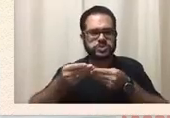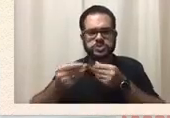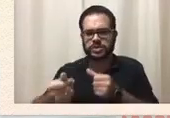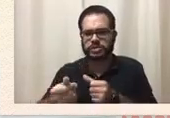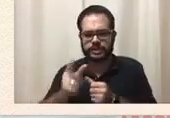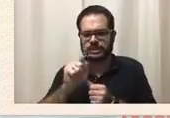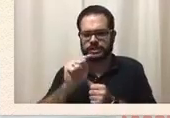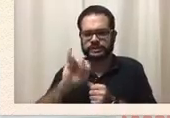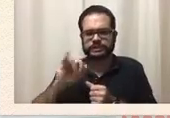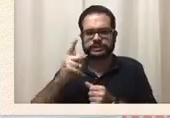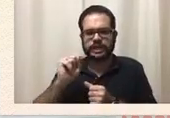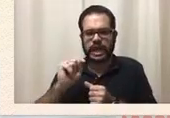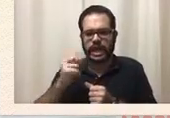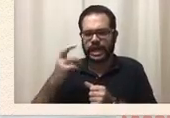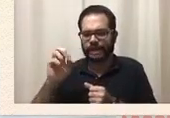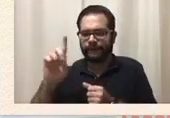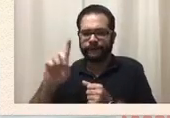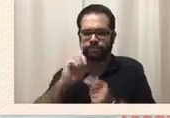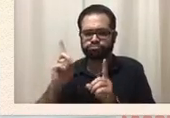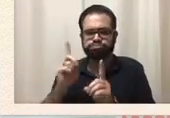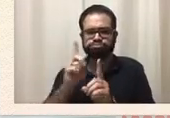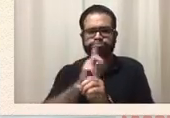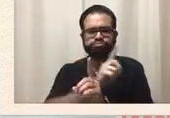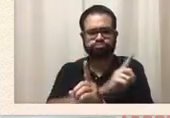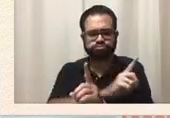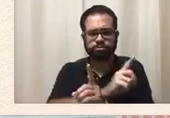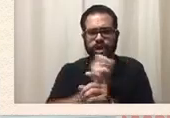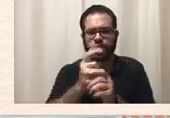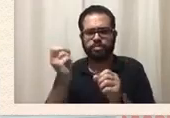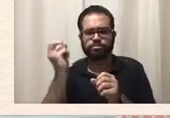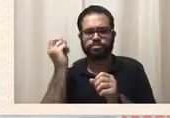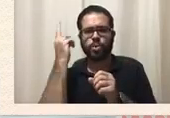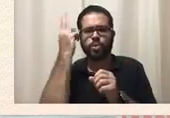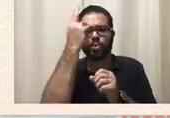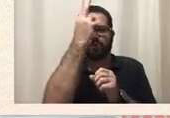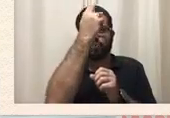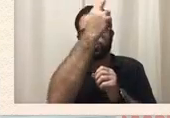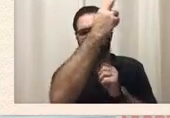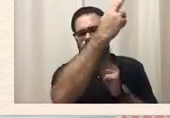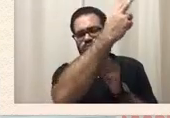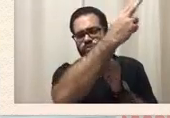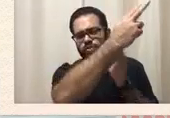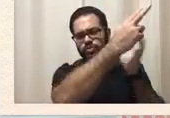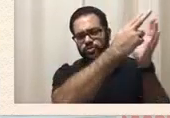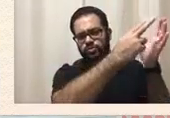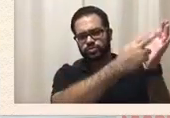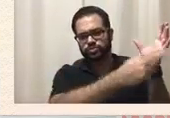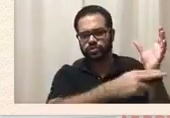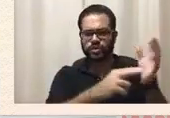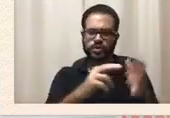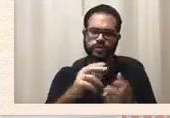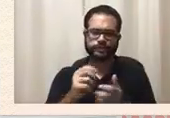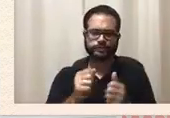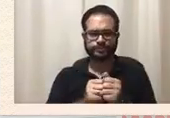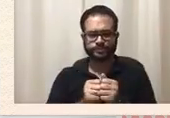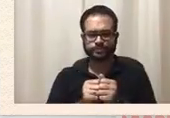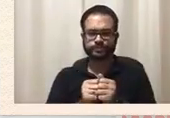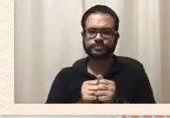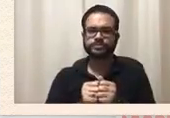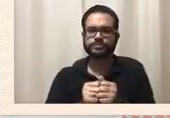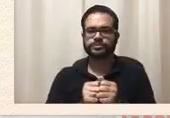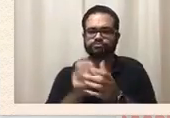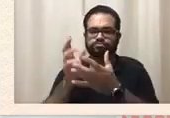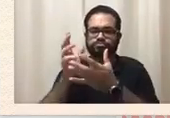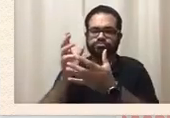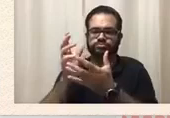middle, and the ball was thrown high, floating into the awaiting hands of